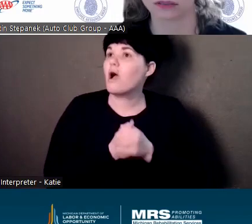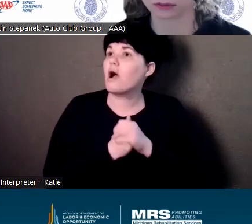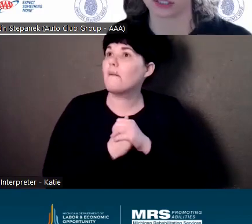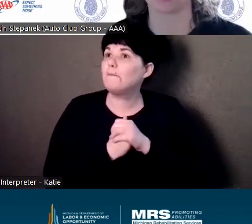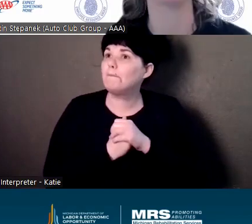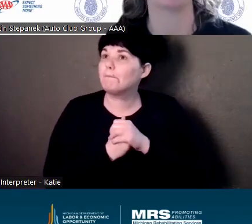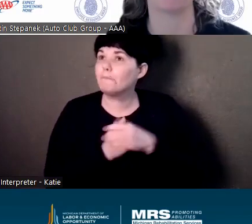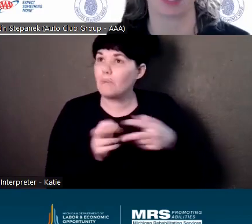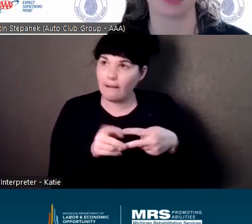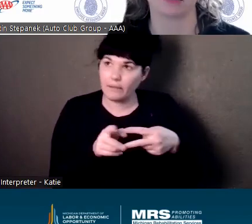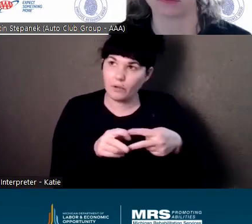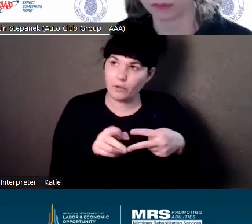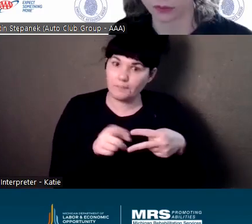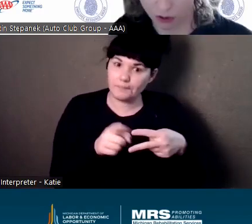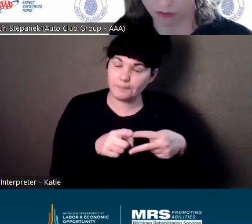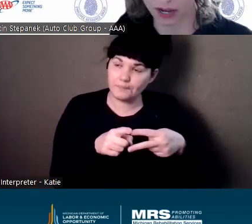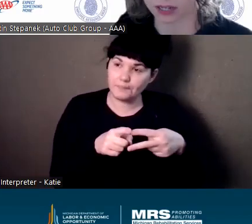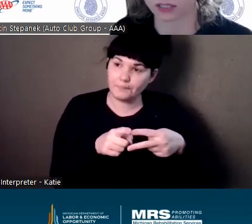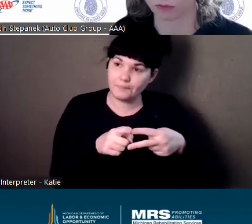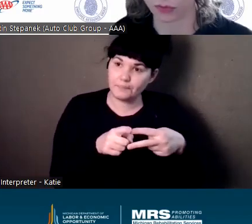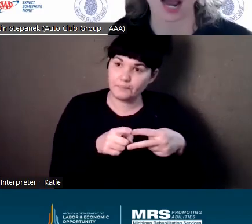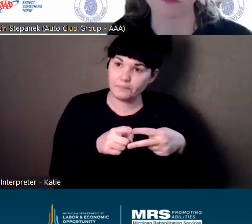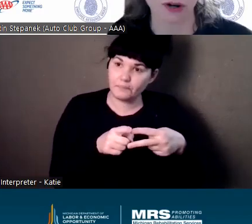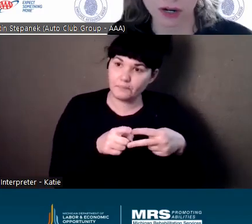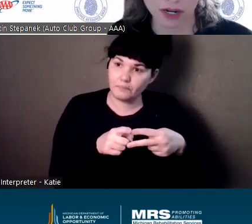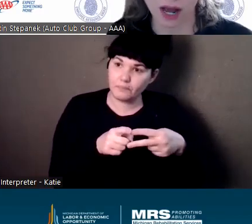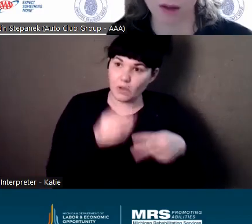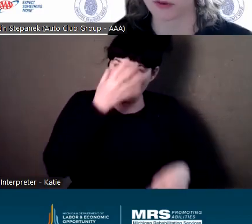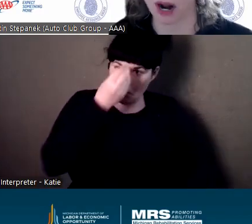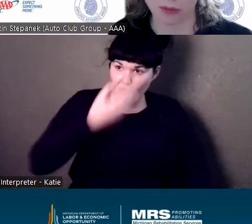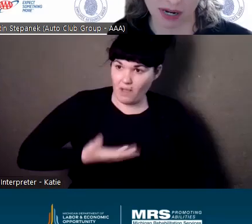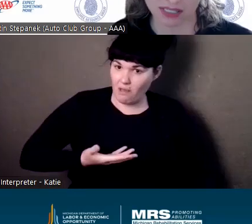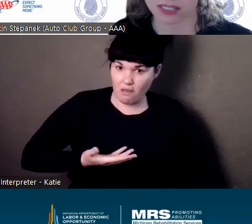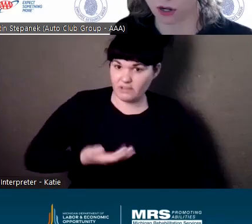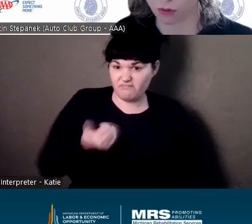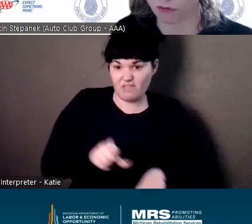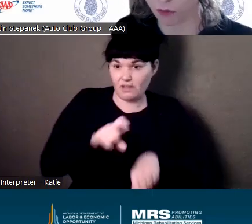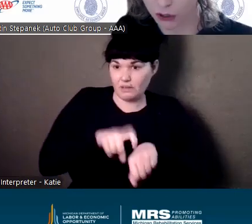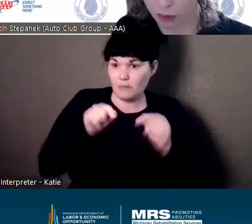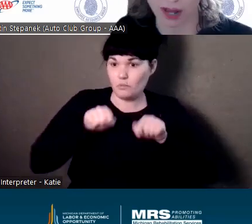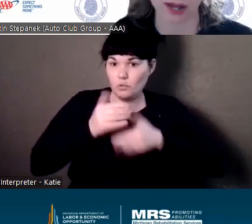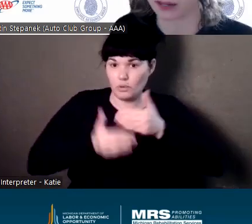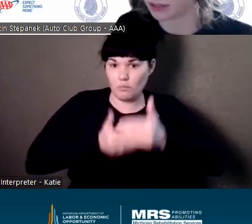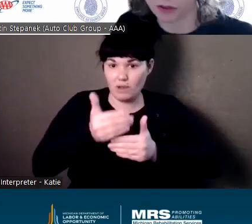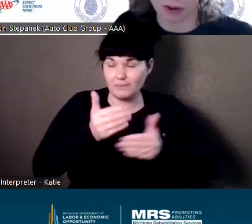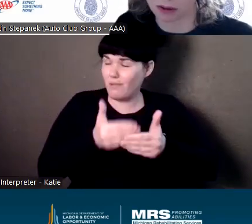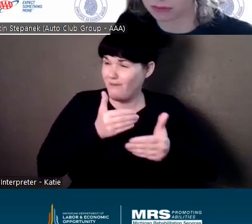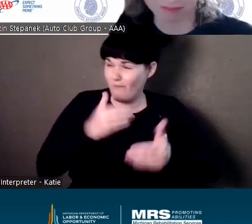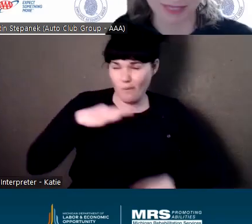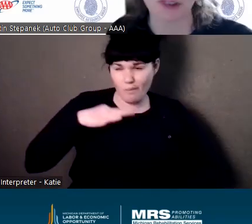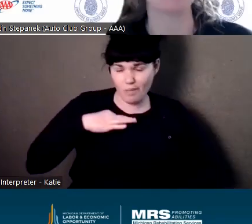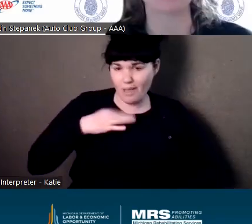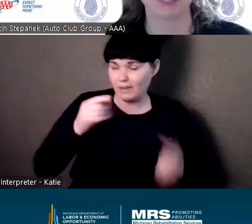either, notify us whenever throughout the process. So before you apply,